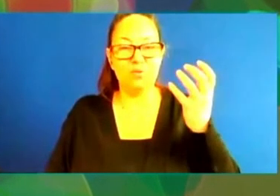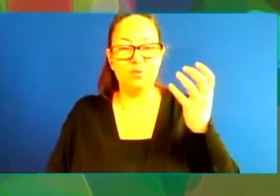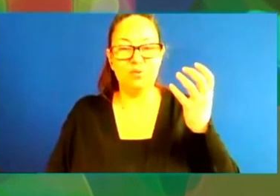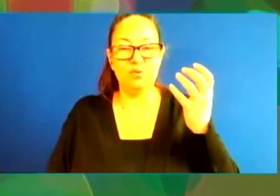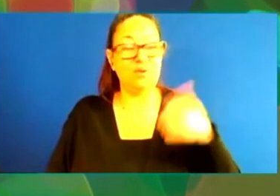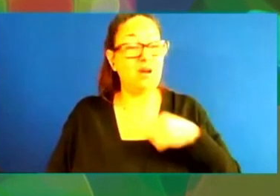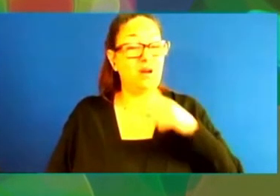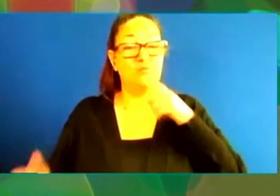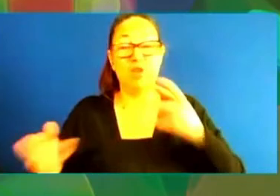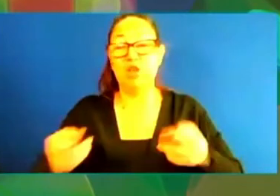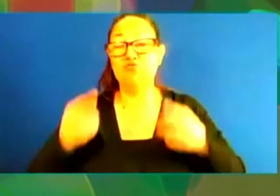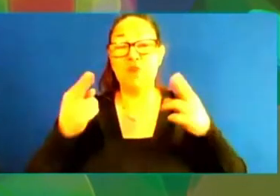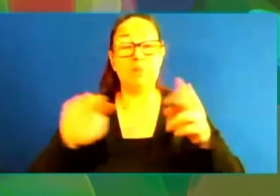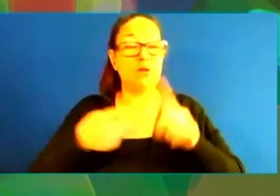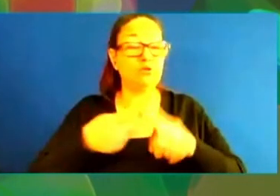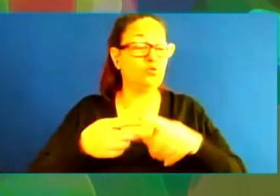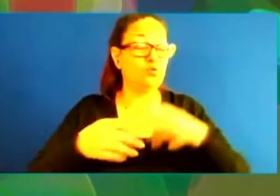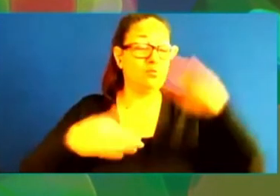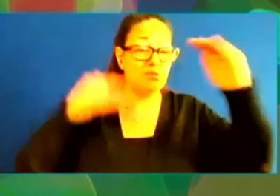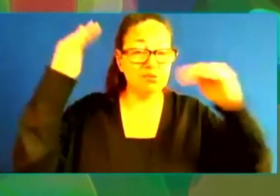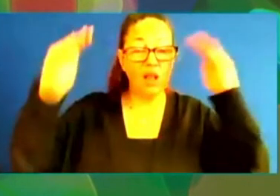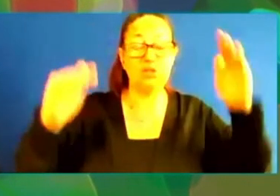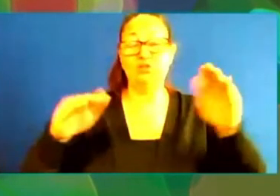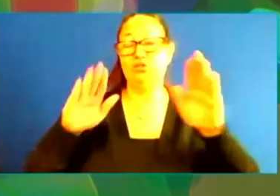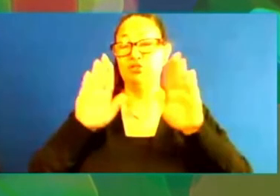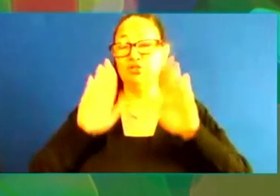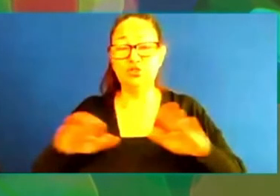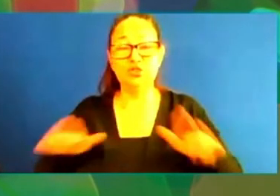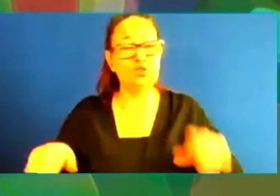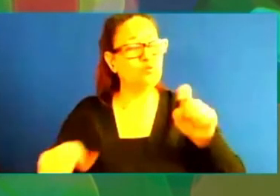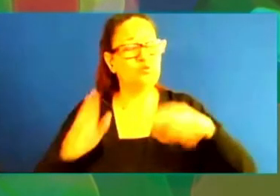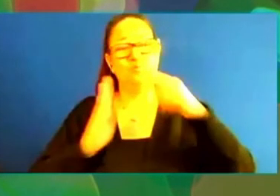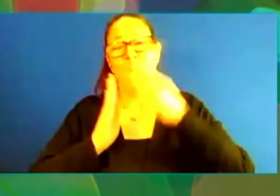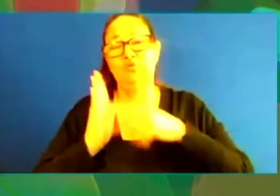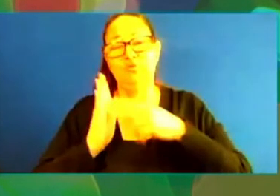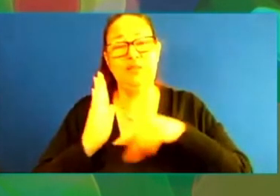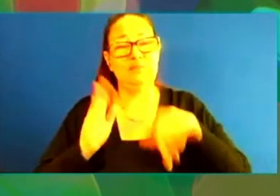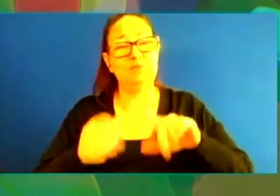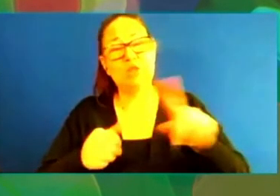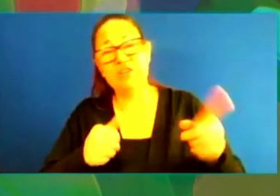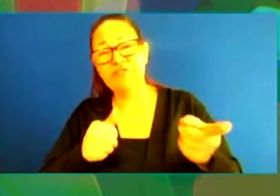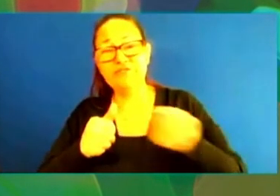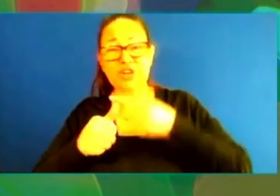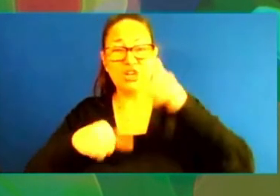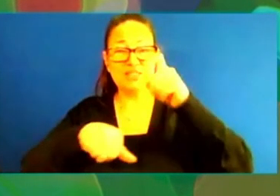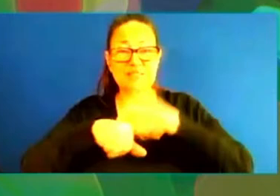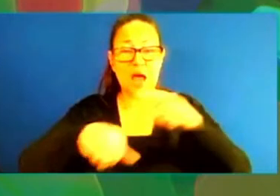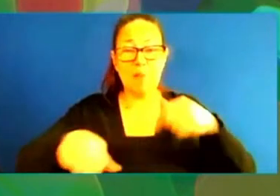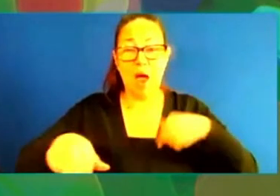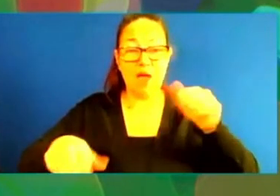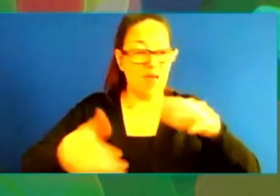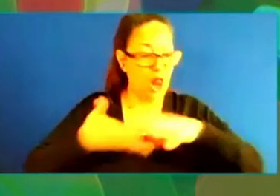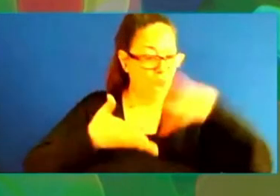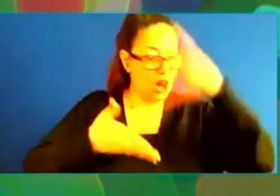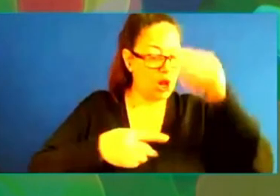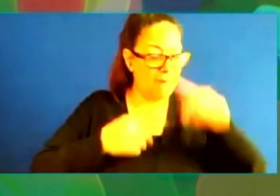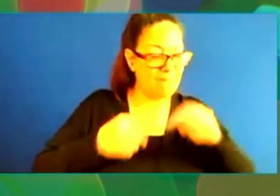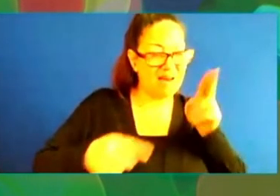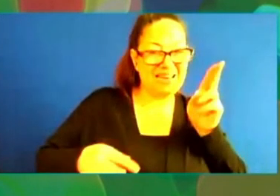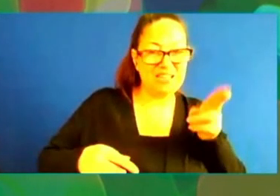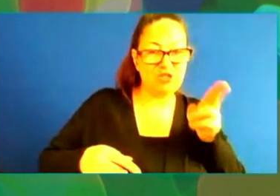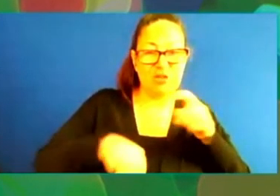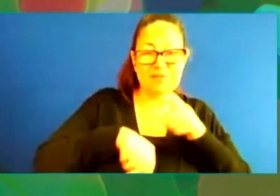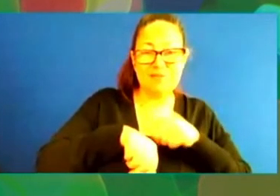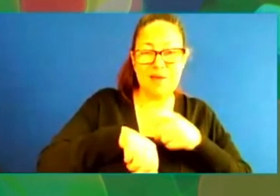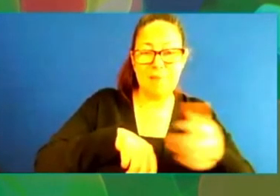everyone to this day, adults, children, everybody should be reading this text, because it was the first time I can imagine, I can learn about a history, a time in